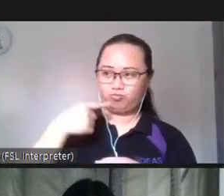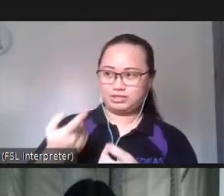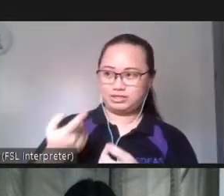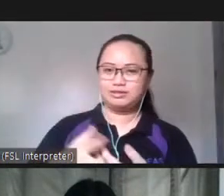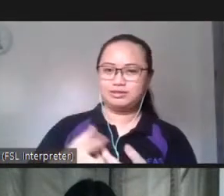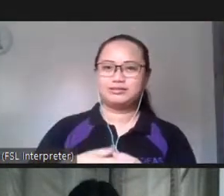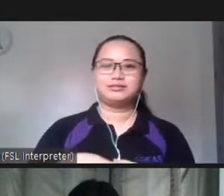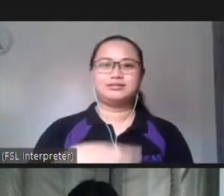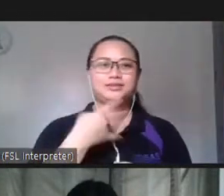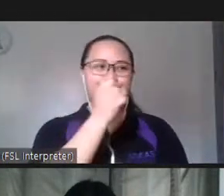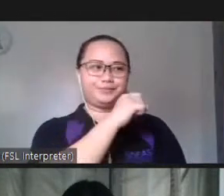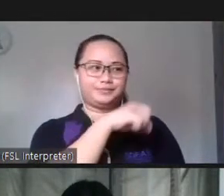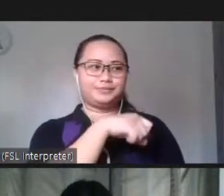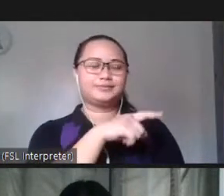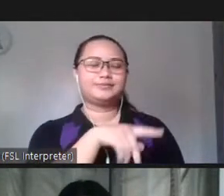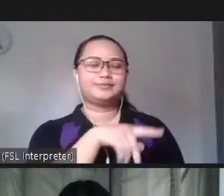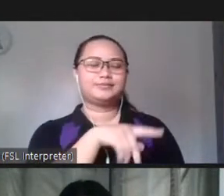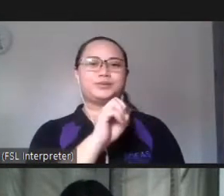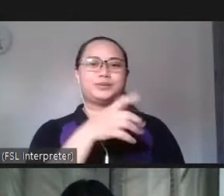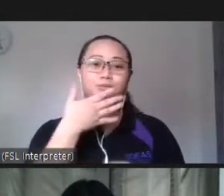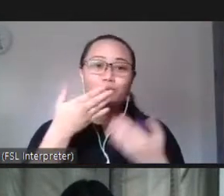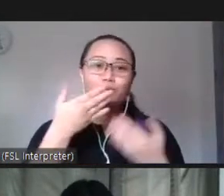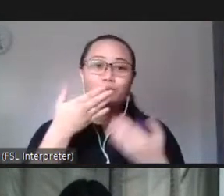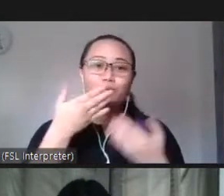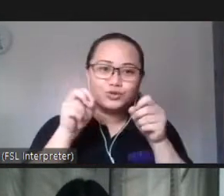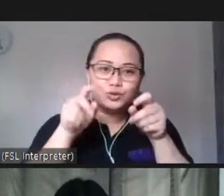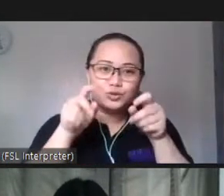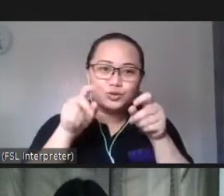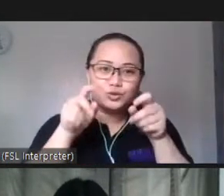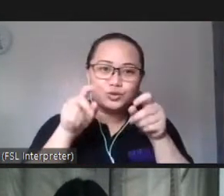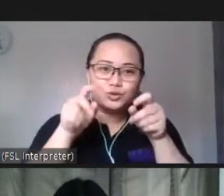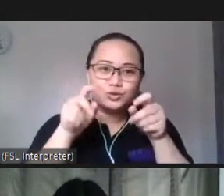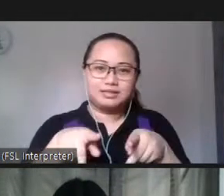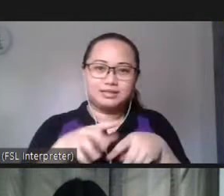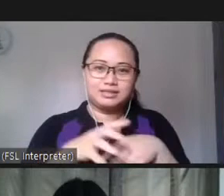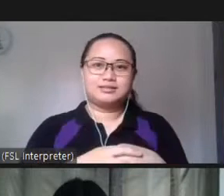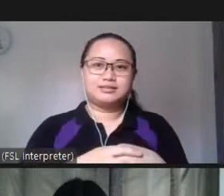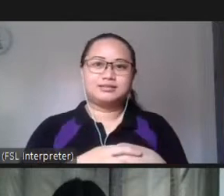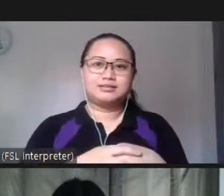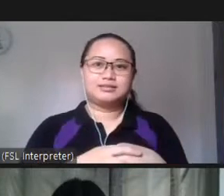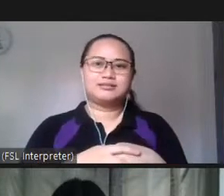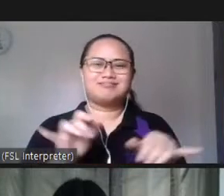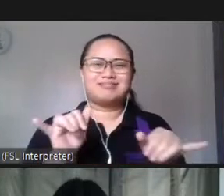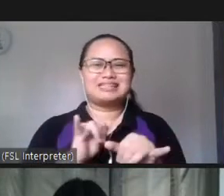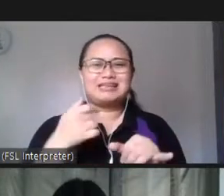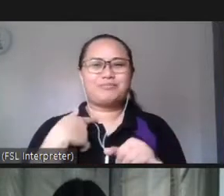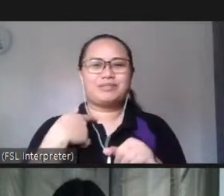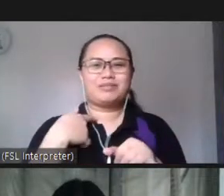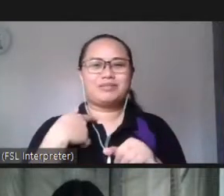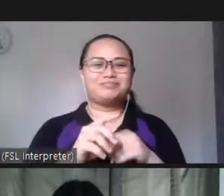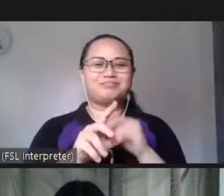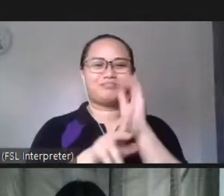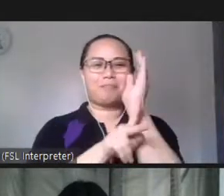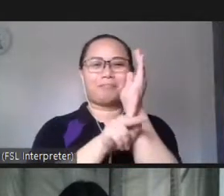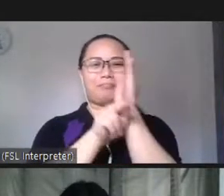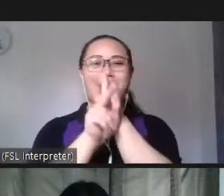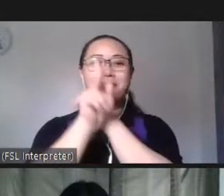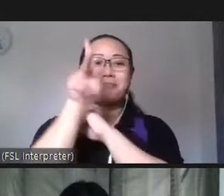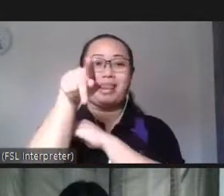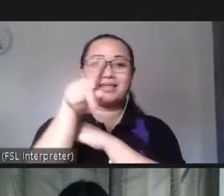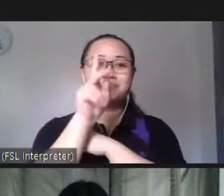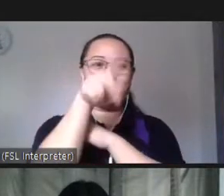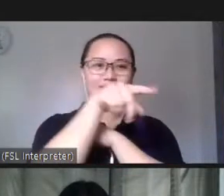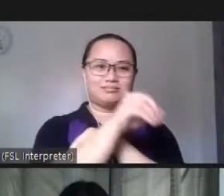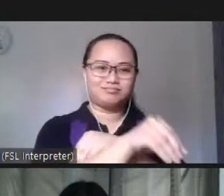So thanks for the opportunity also. It's like planting seeds so we never know what can happen